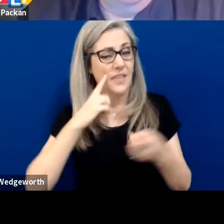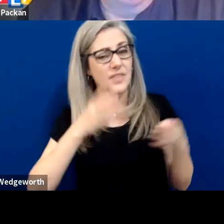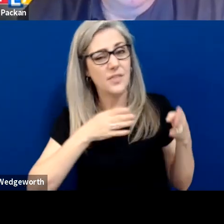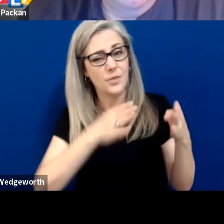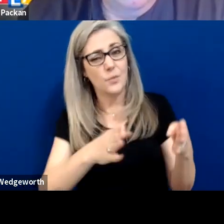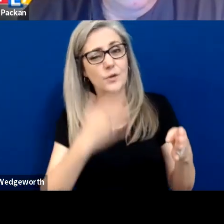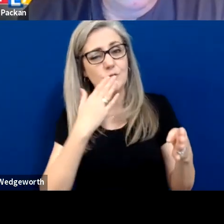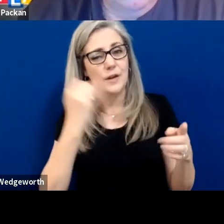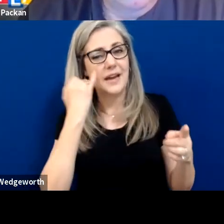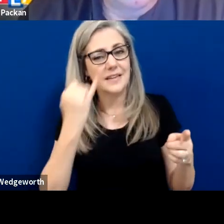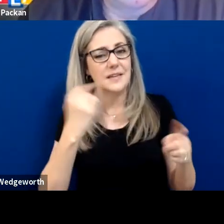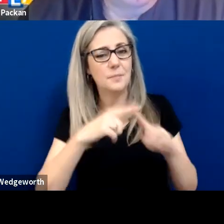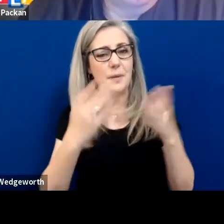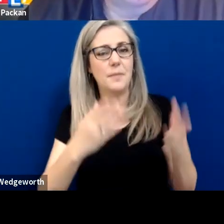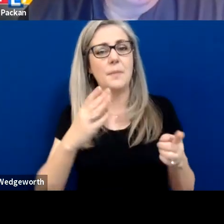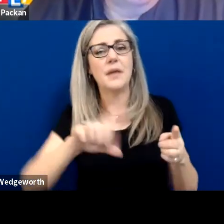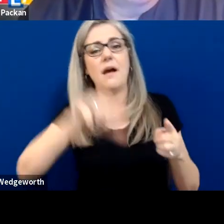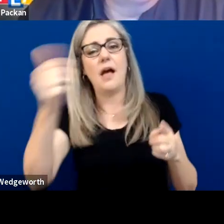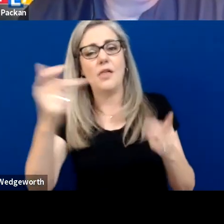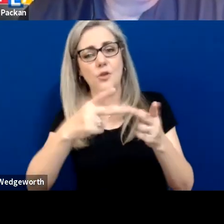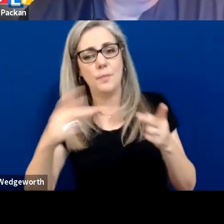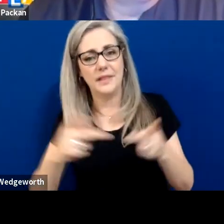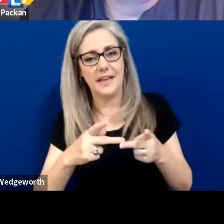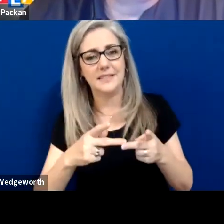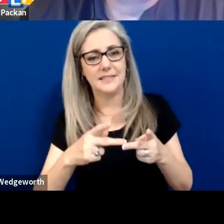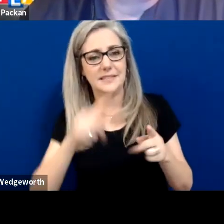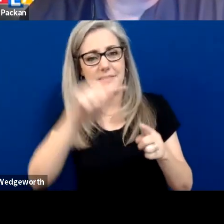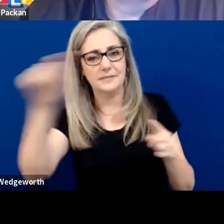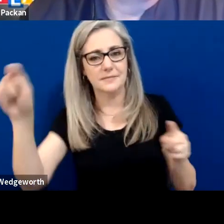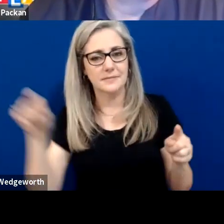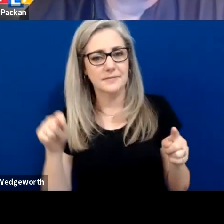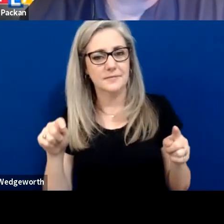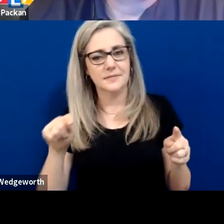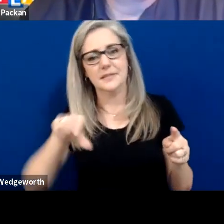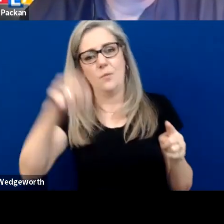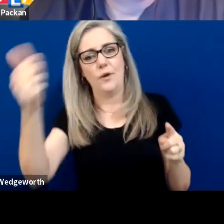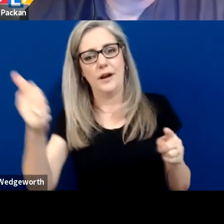think there's another place it could be, not lined up with And- 10 houses. and